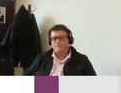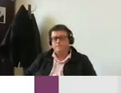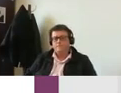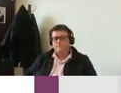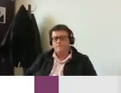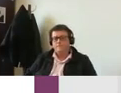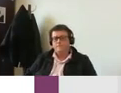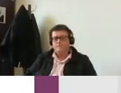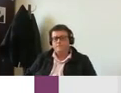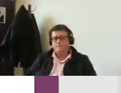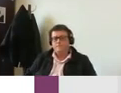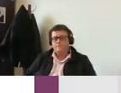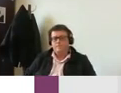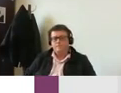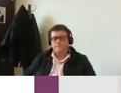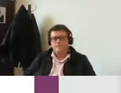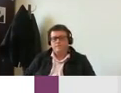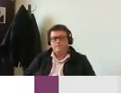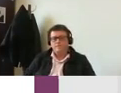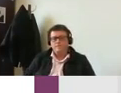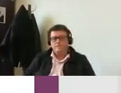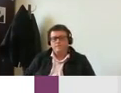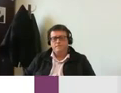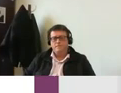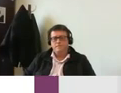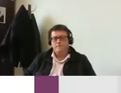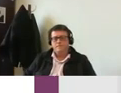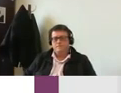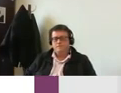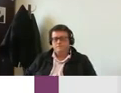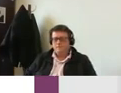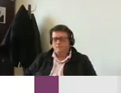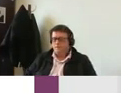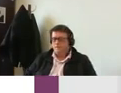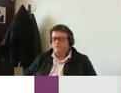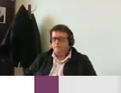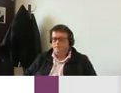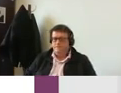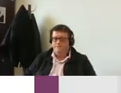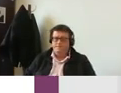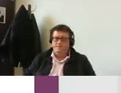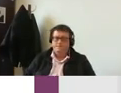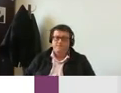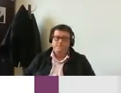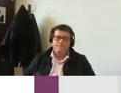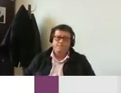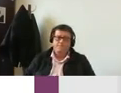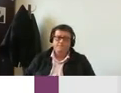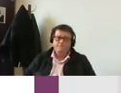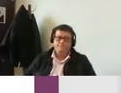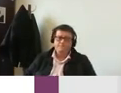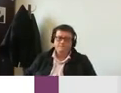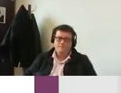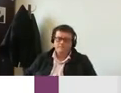live. Well, elder abuse, including neglect and self-neglect, is alive and well in Newfoundland and Labrador.